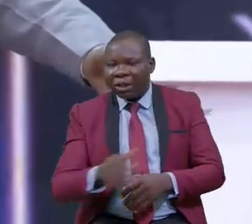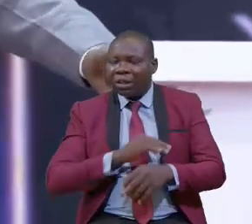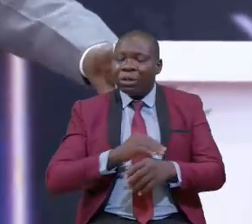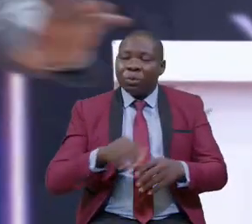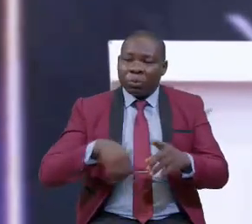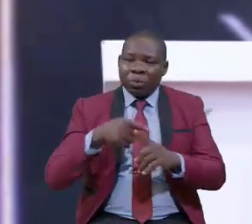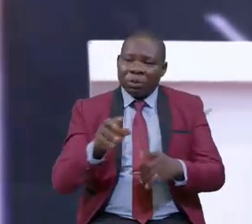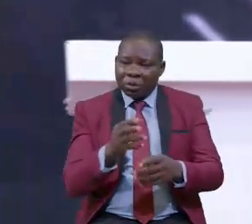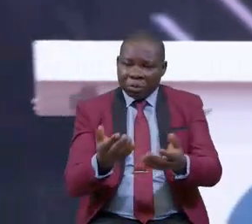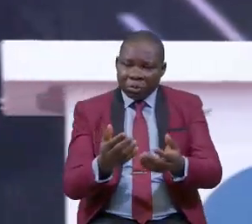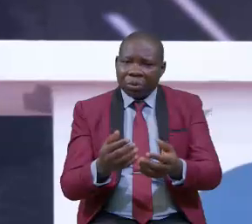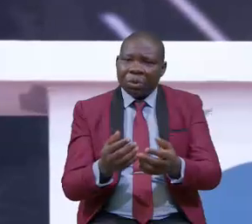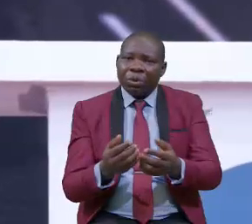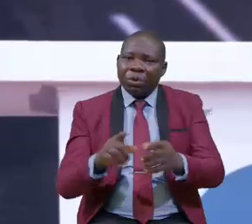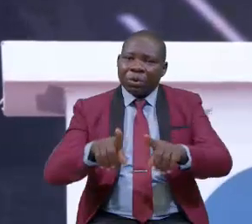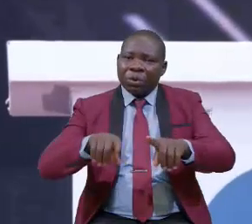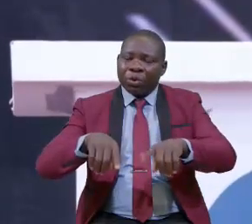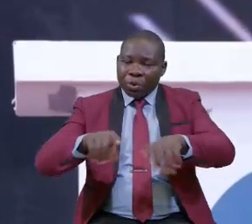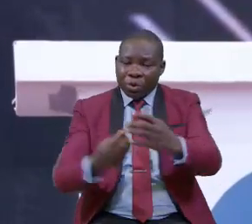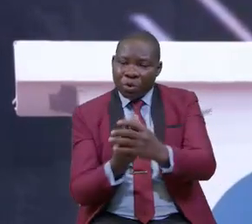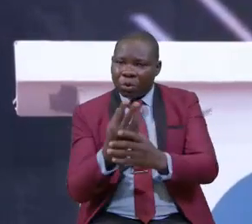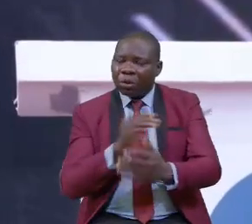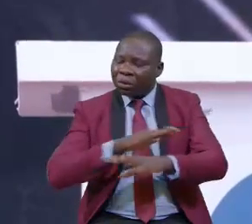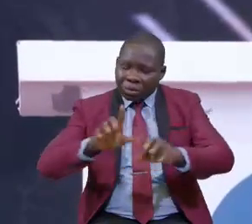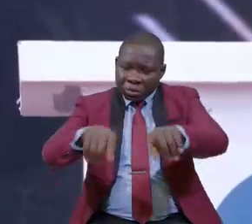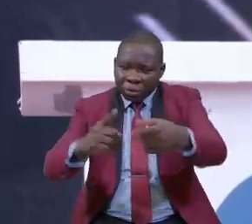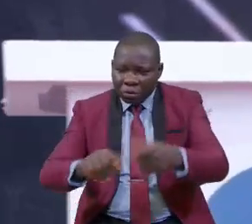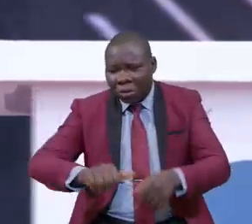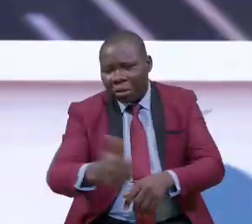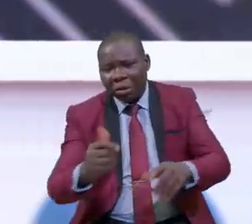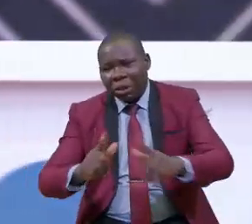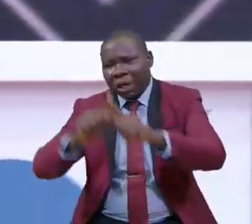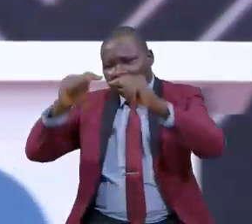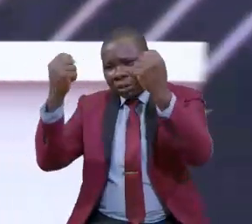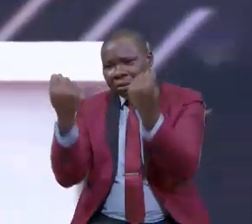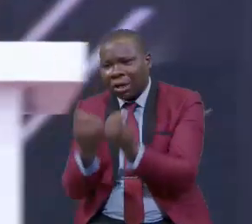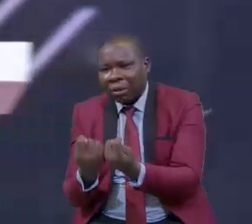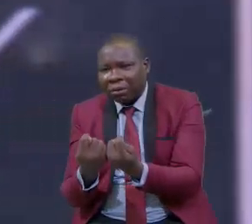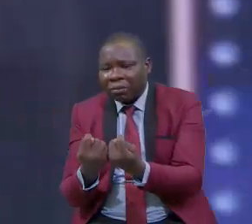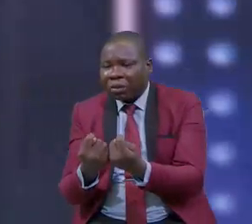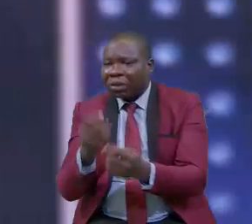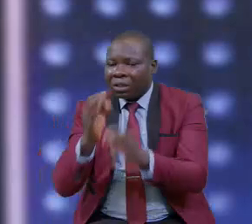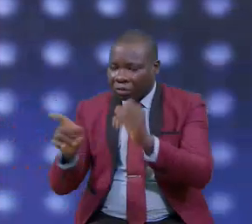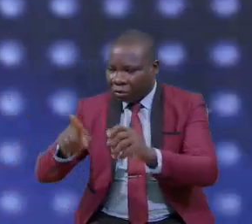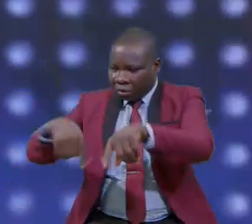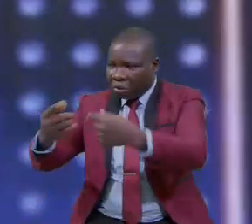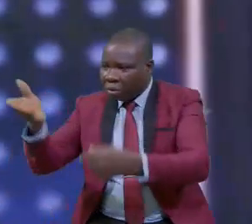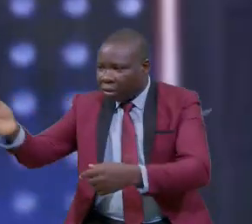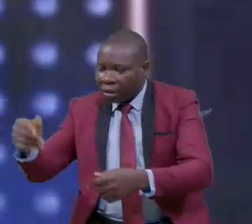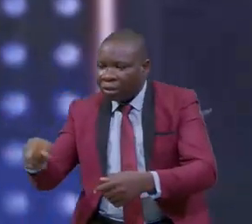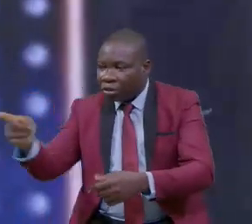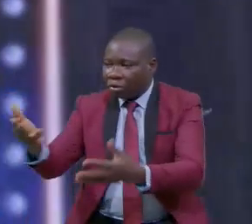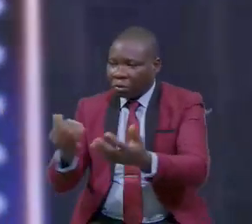go and do. But you stay here. And you put fear in our heart. But you know, when we become like Christ, all